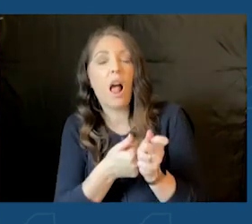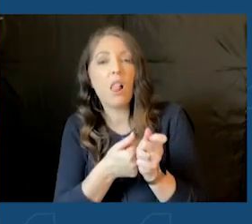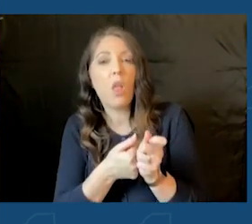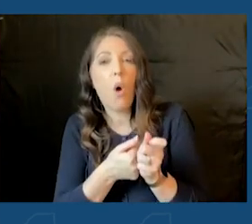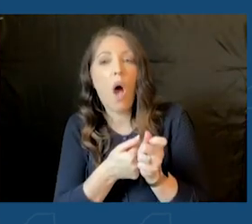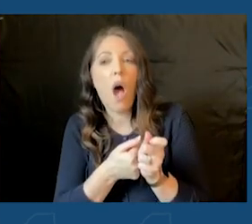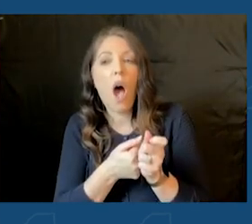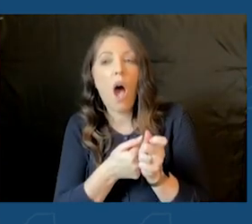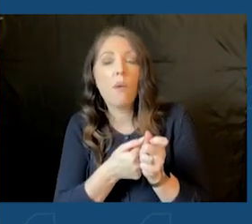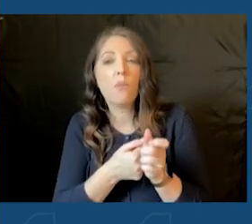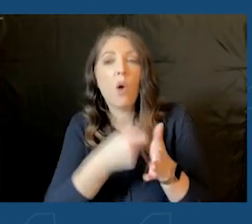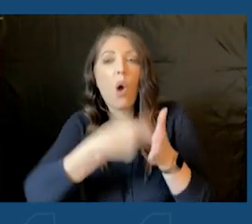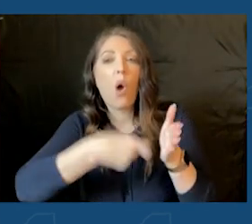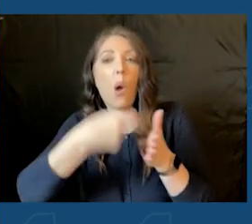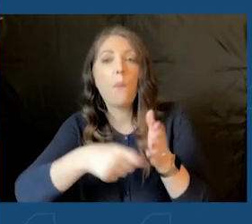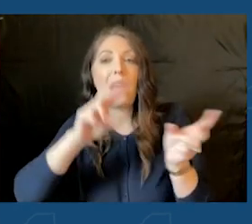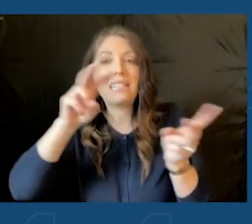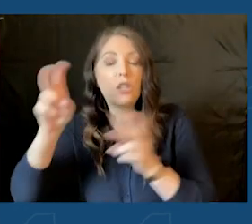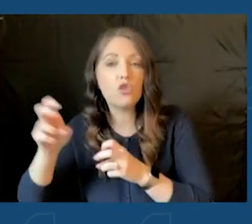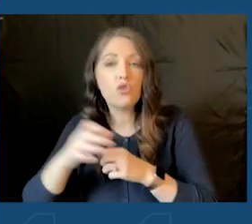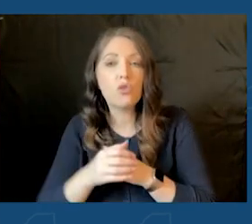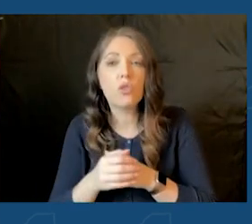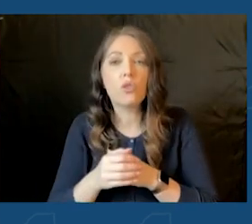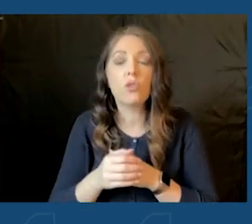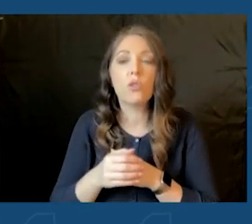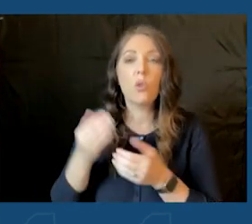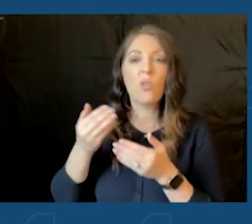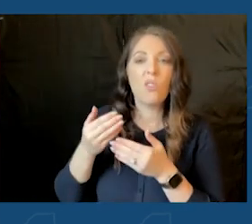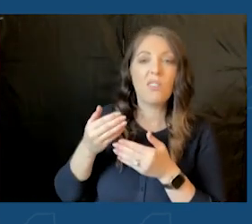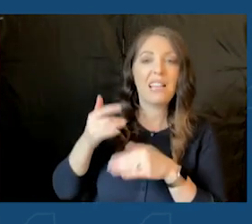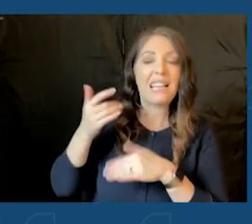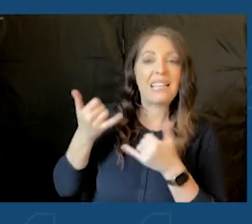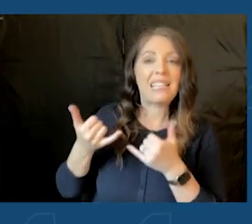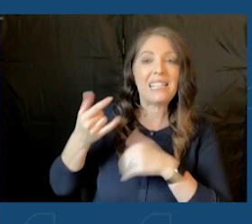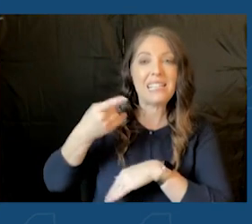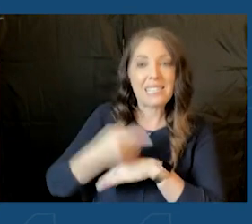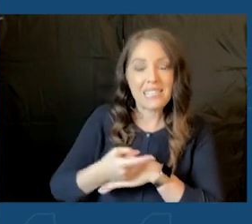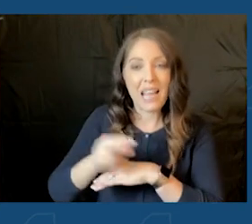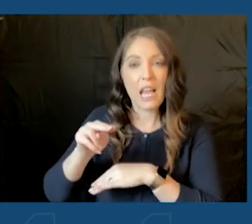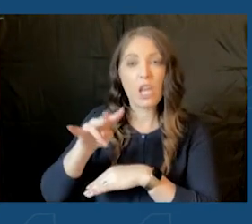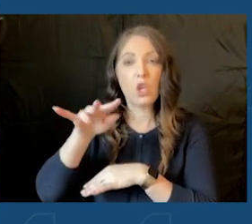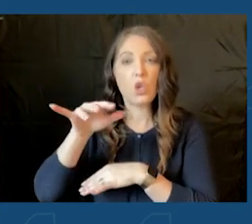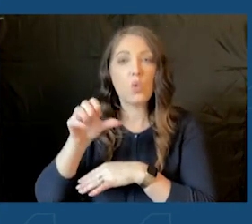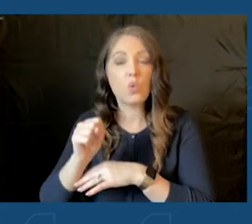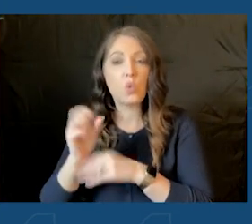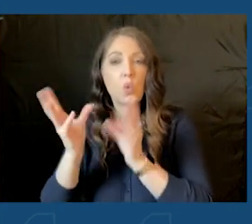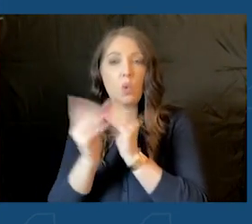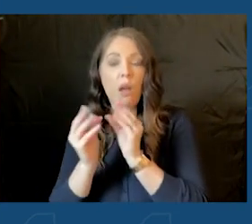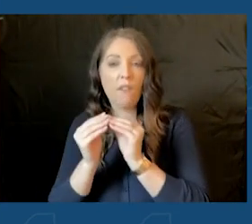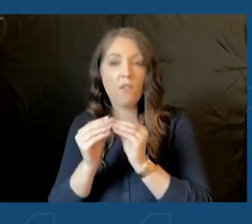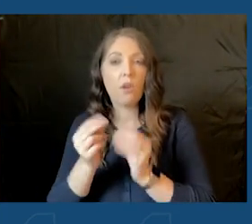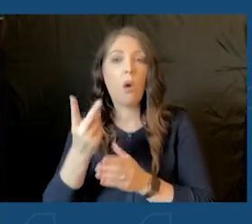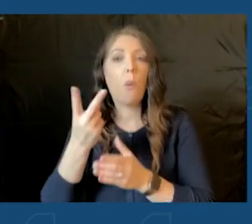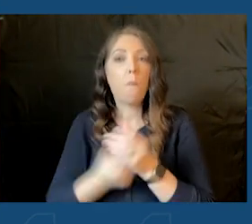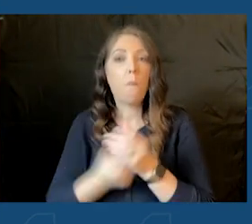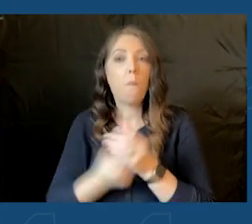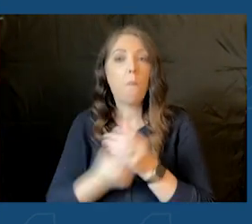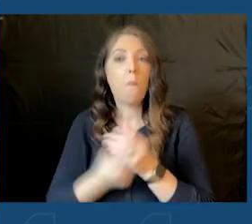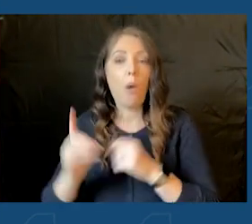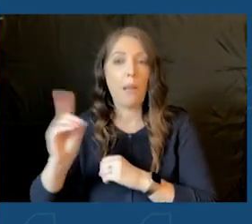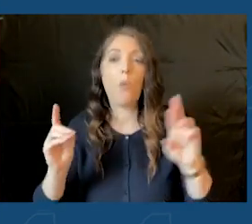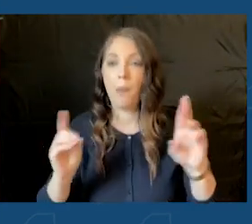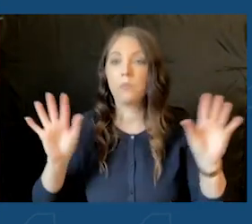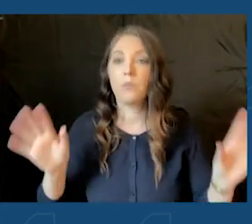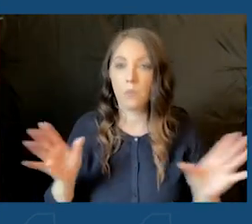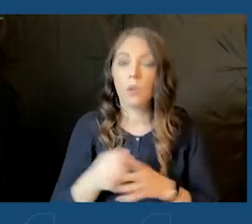was a news conference earlier today on both sides of the aisle, Representative Maliotakis and Gottheimer, both calling upon the Federal